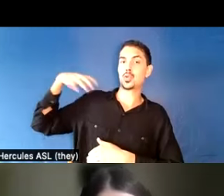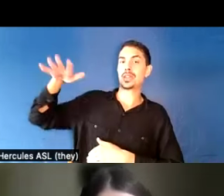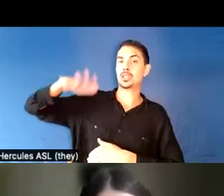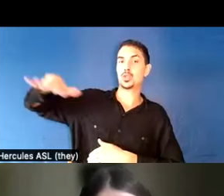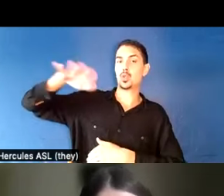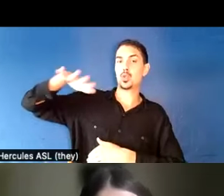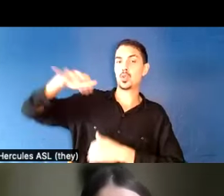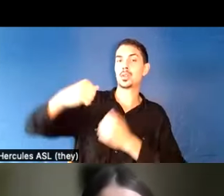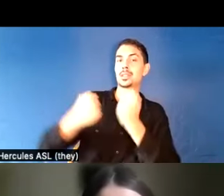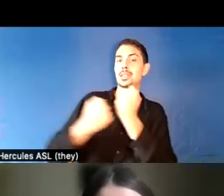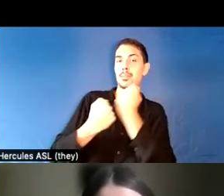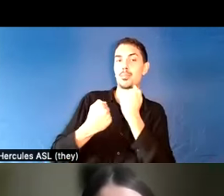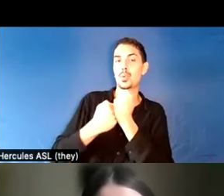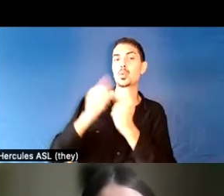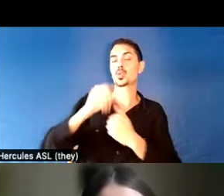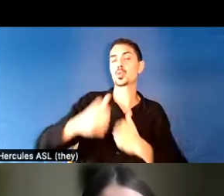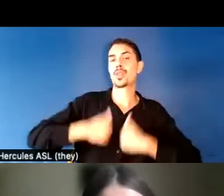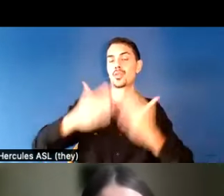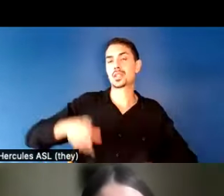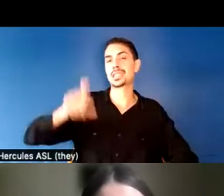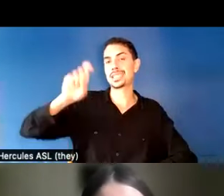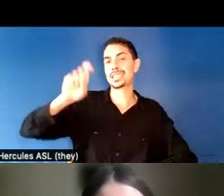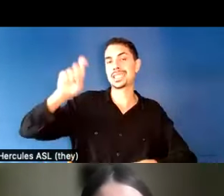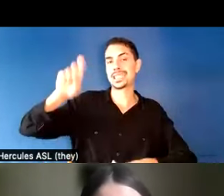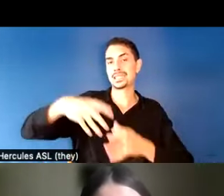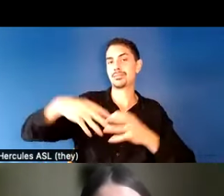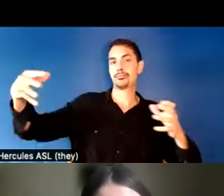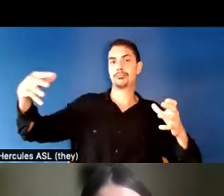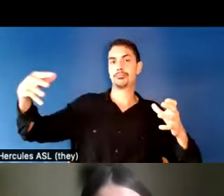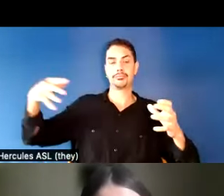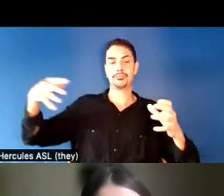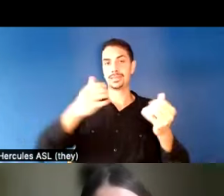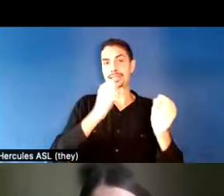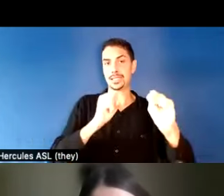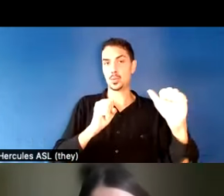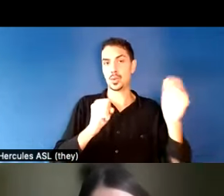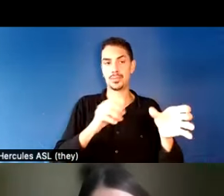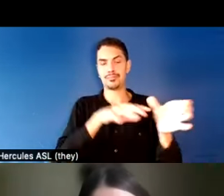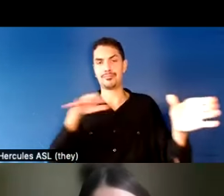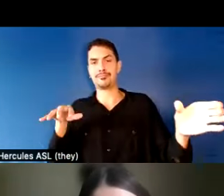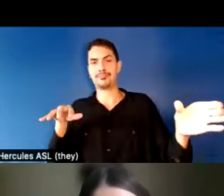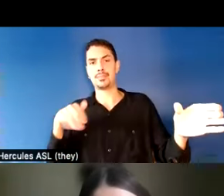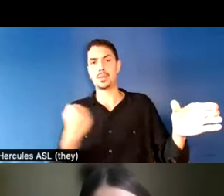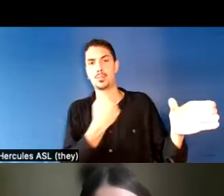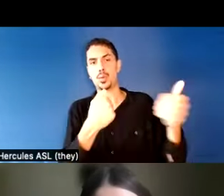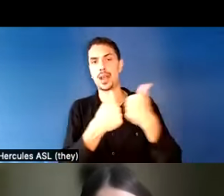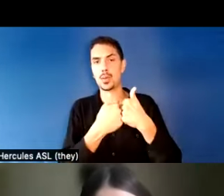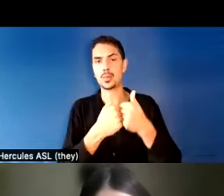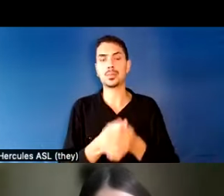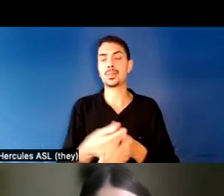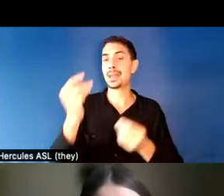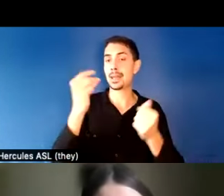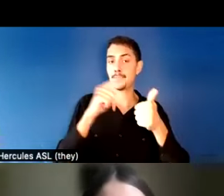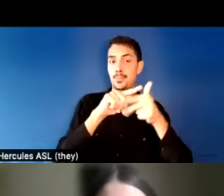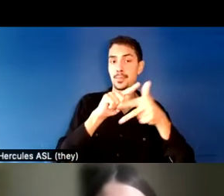Immediately, and sometimes those we know pretty well, in the months, weeks after, and in the long